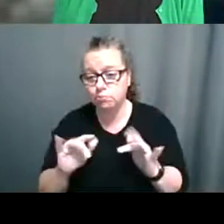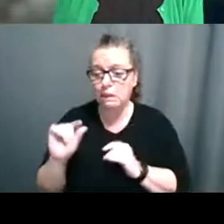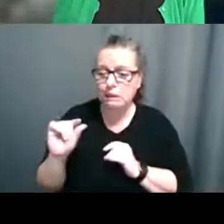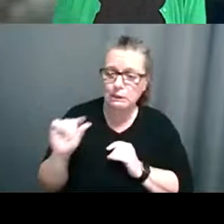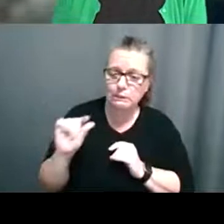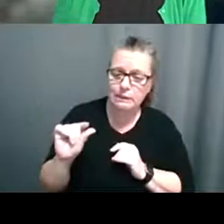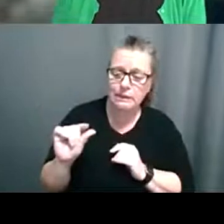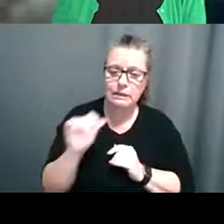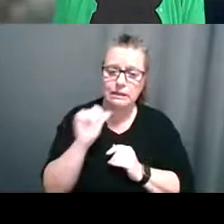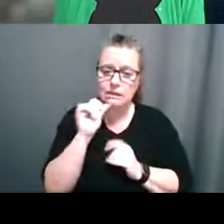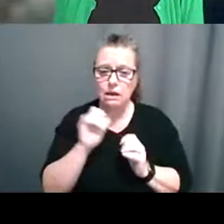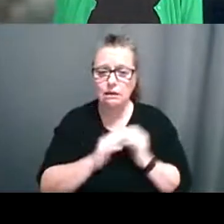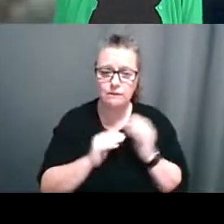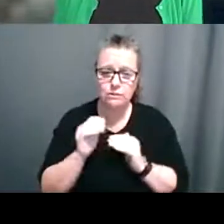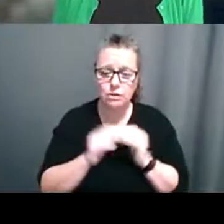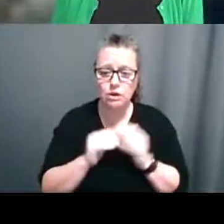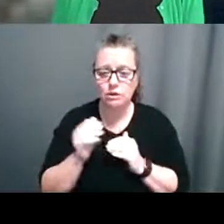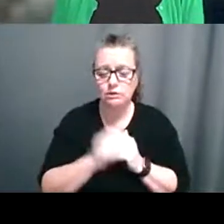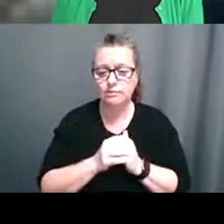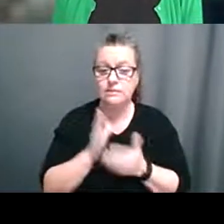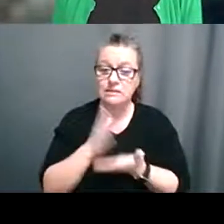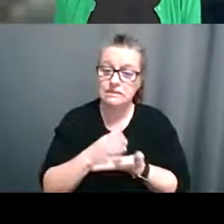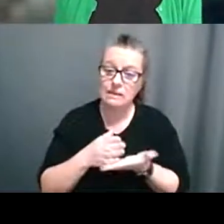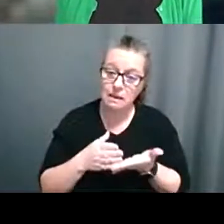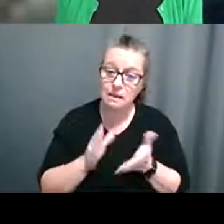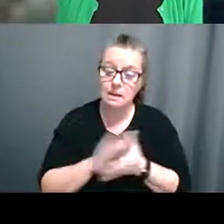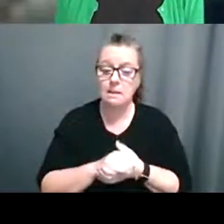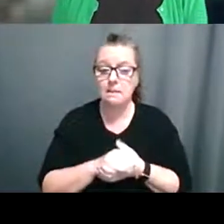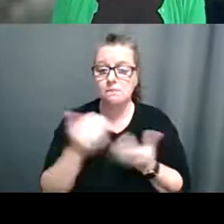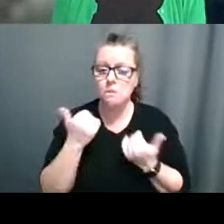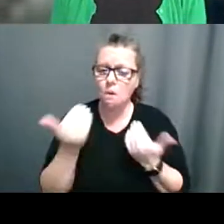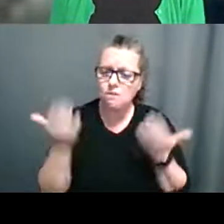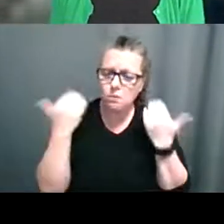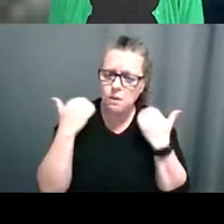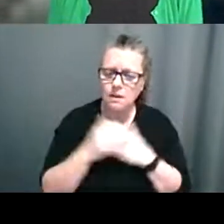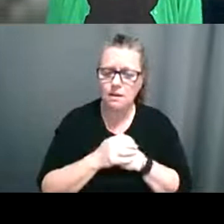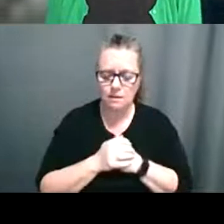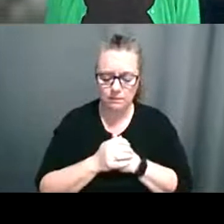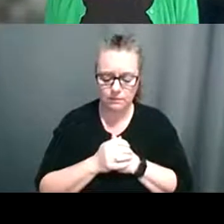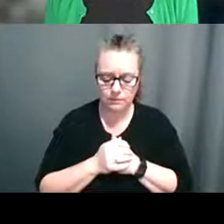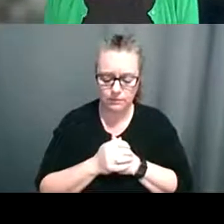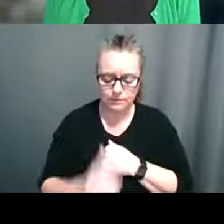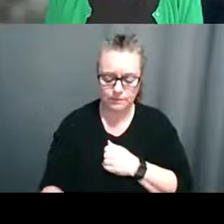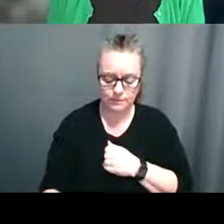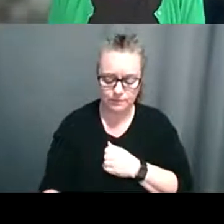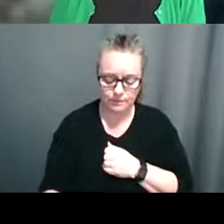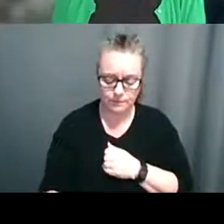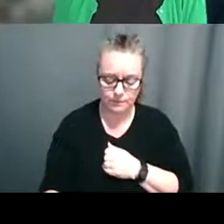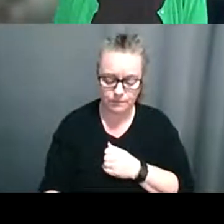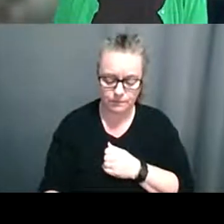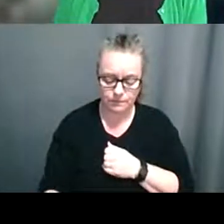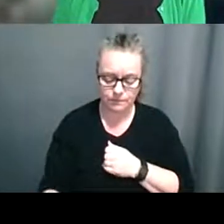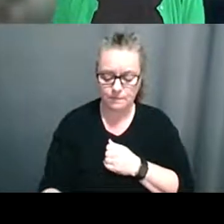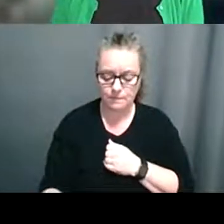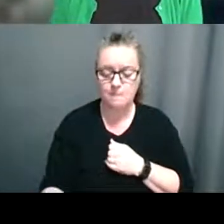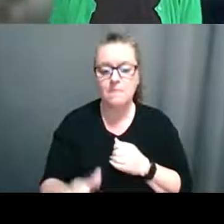not comfortable. Some, but I get overwhelmed if I need to do anything. A fair amount, but I want to